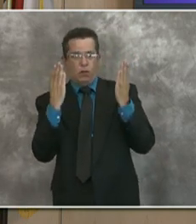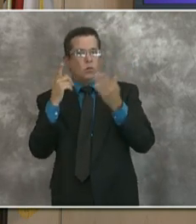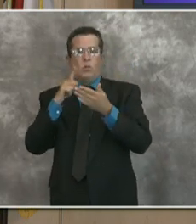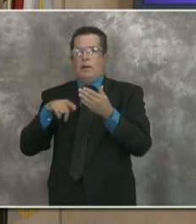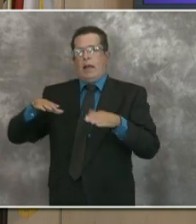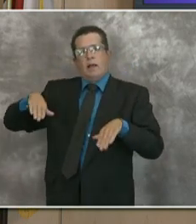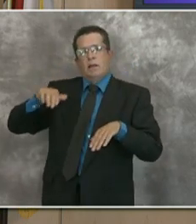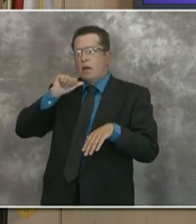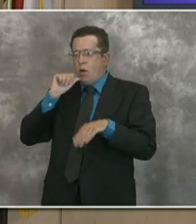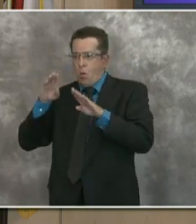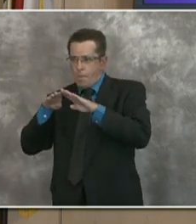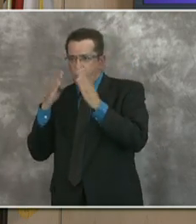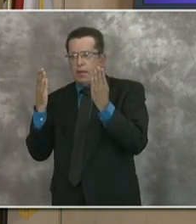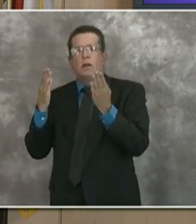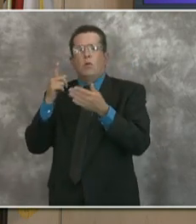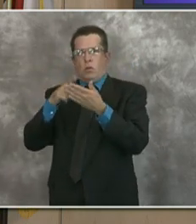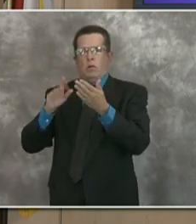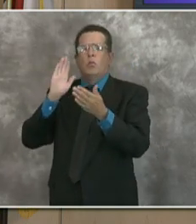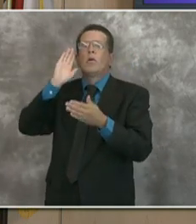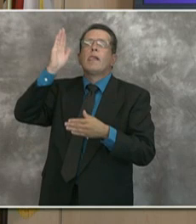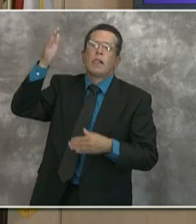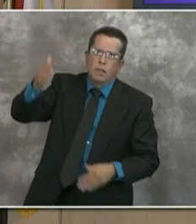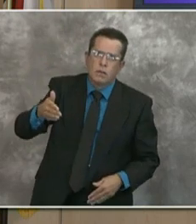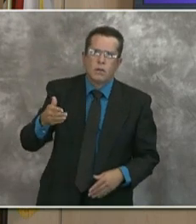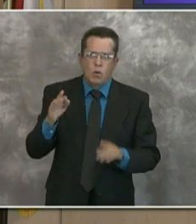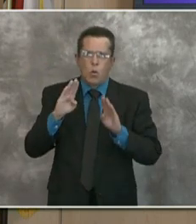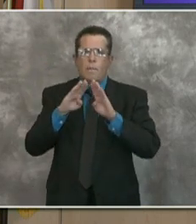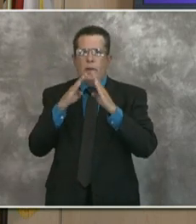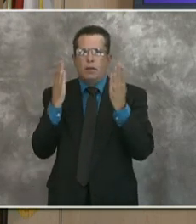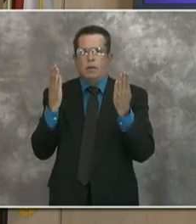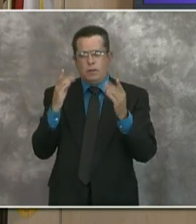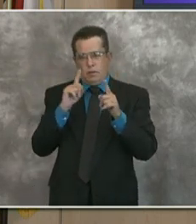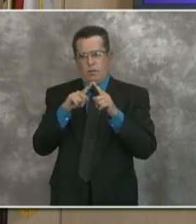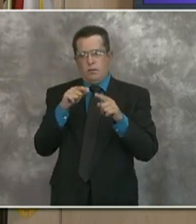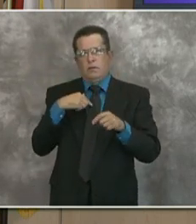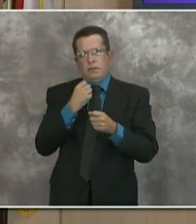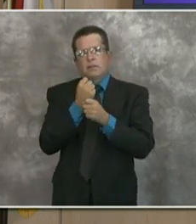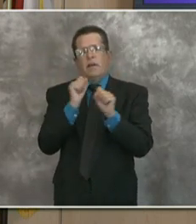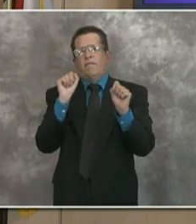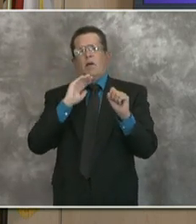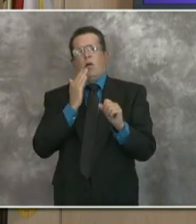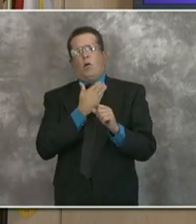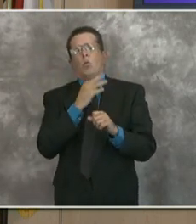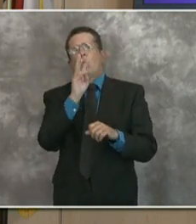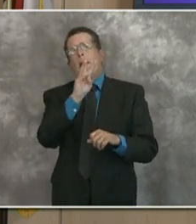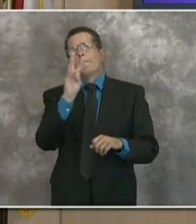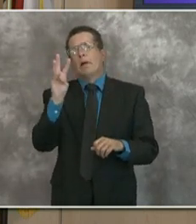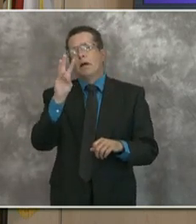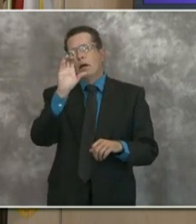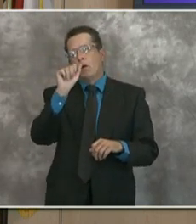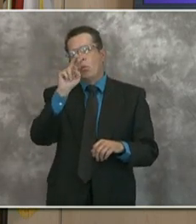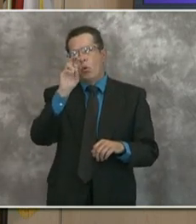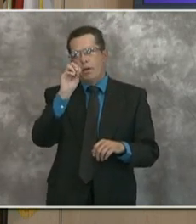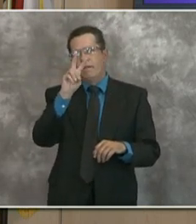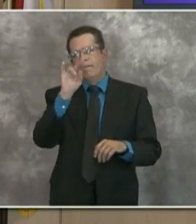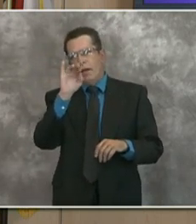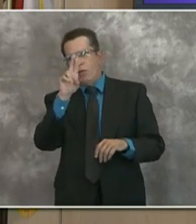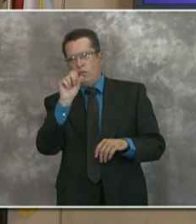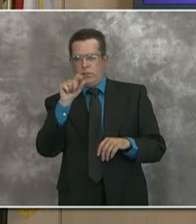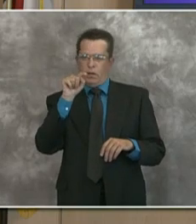hasn't and what is soon to come, visit the Safe Reopening page on our website at